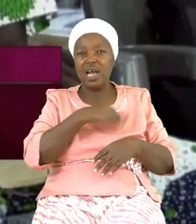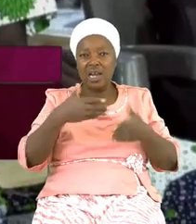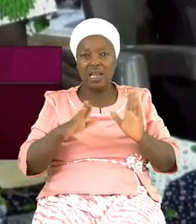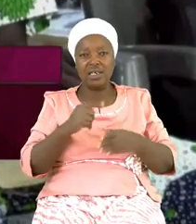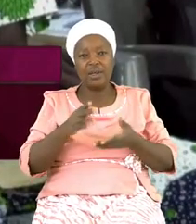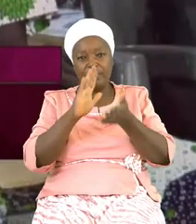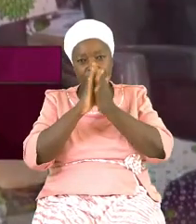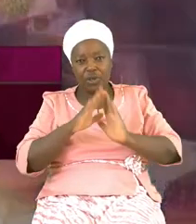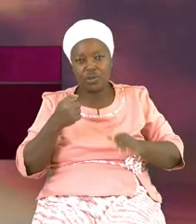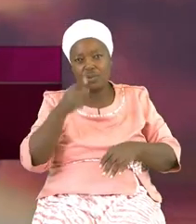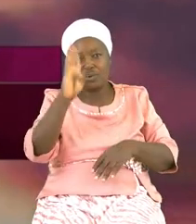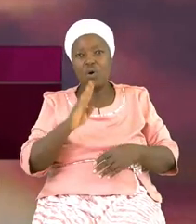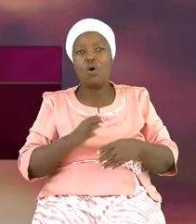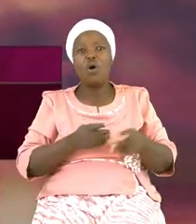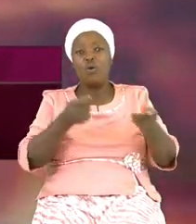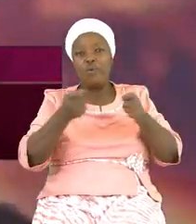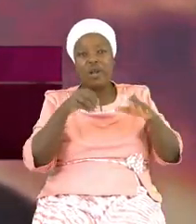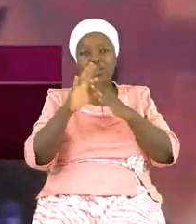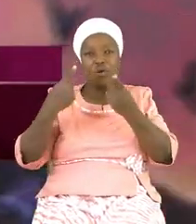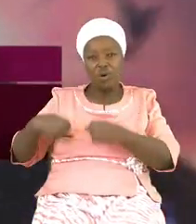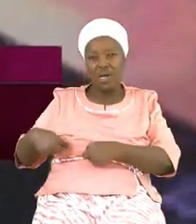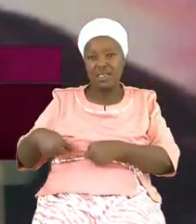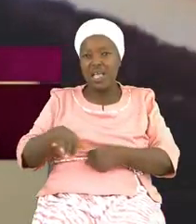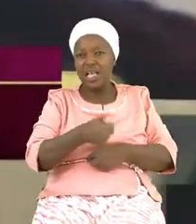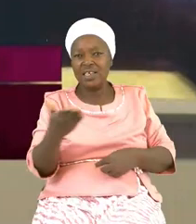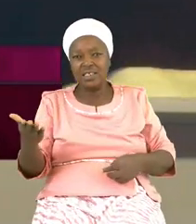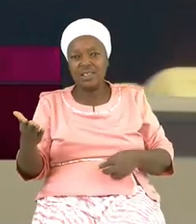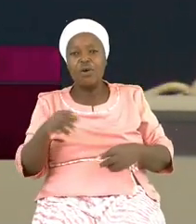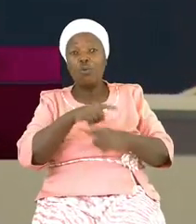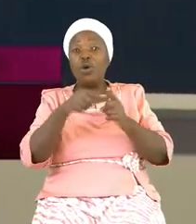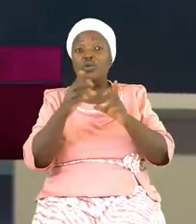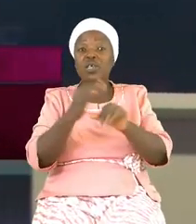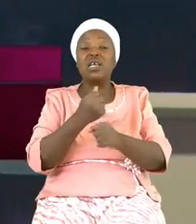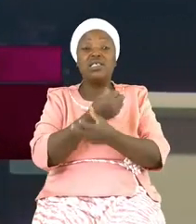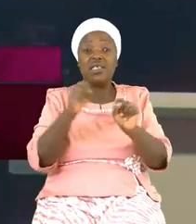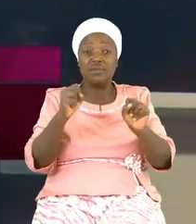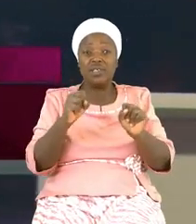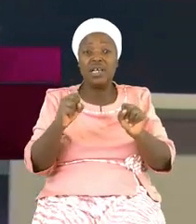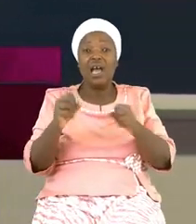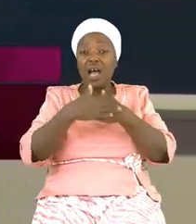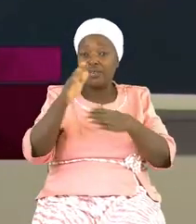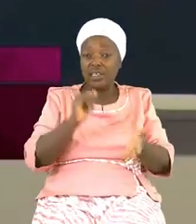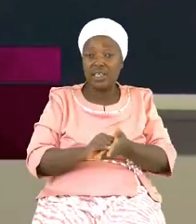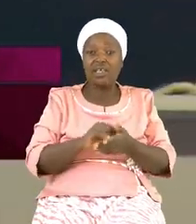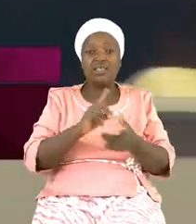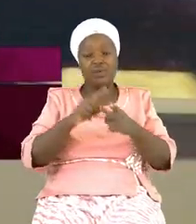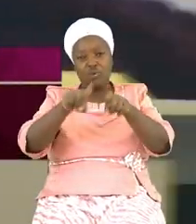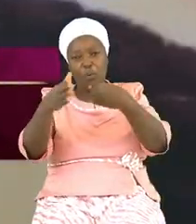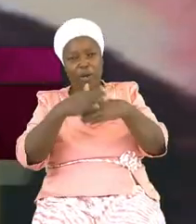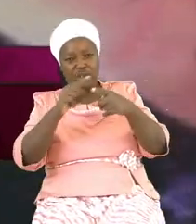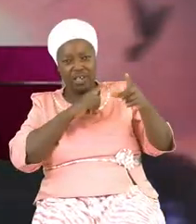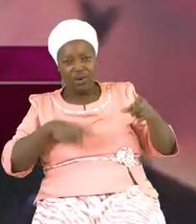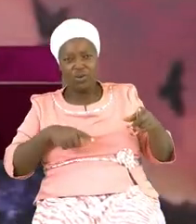rule in your heart. Anything, when you get saved, after that, you go back to the Lord again, He